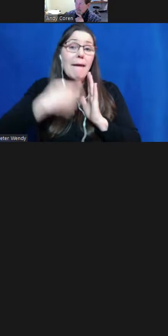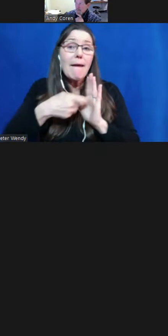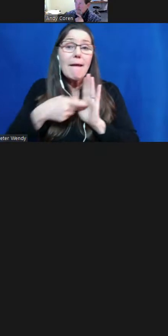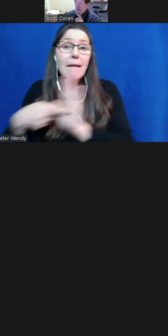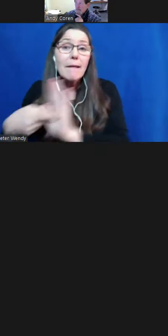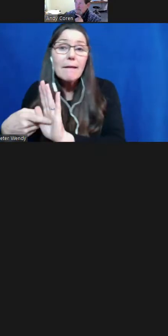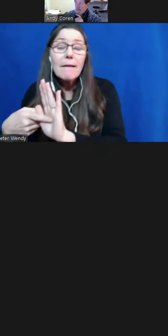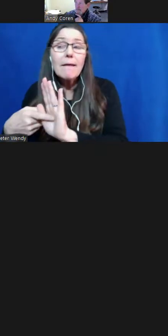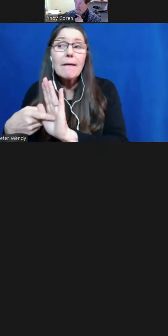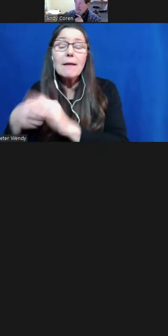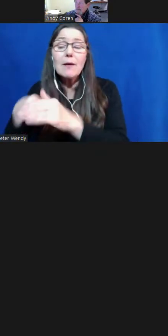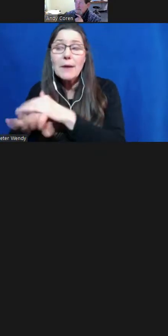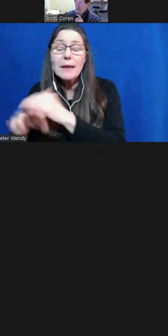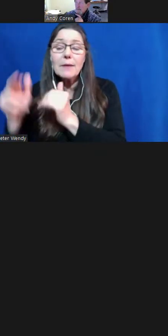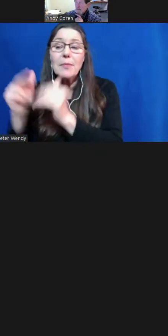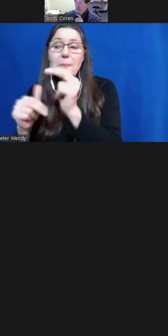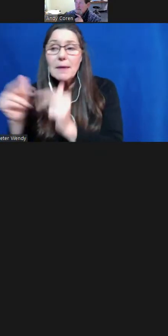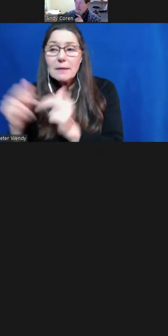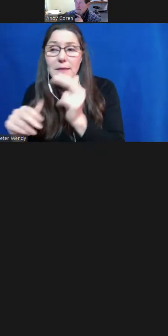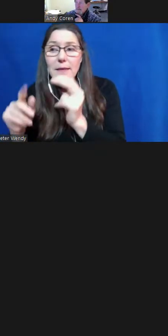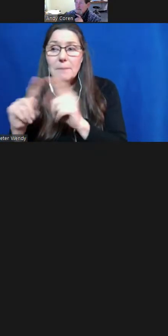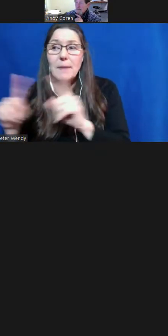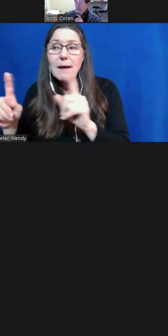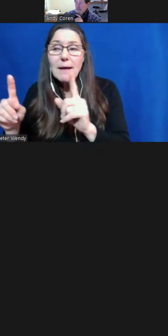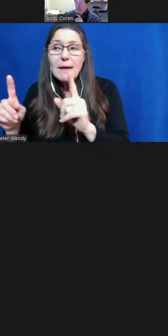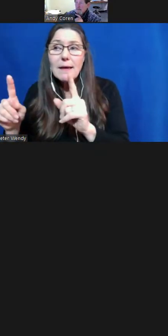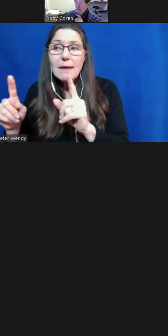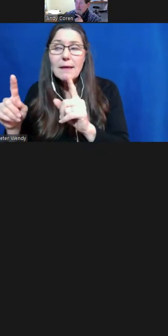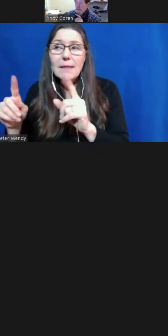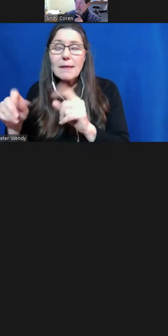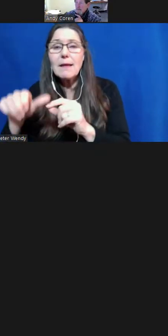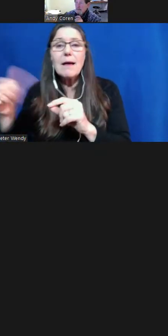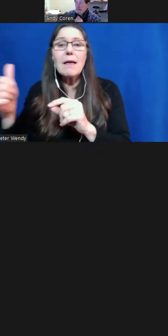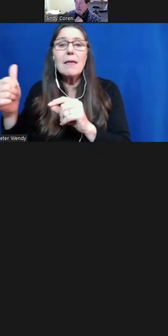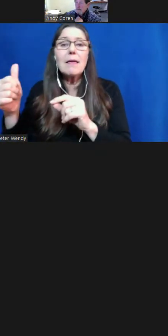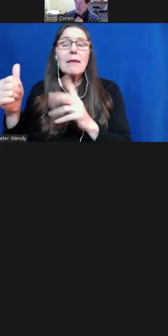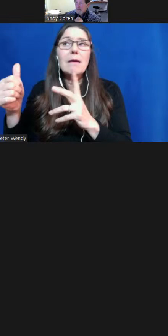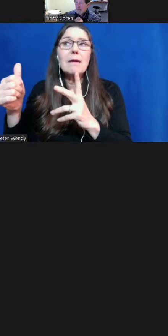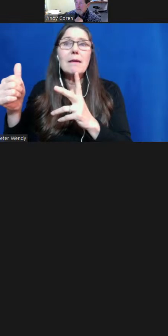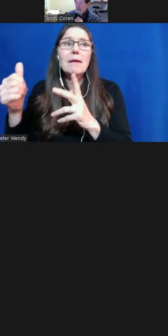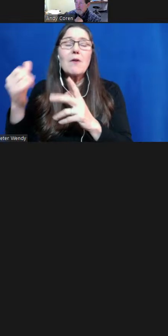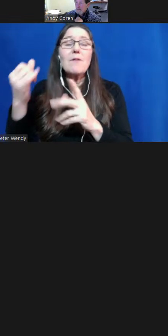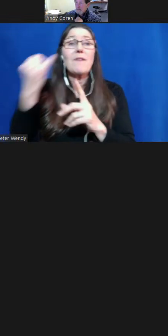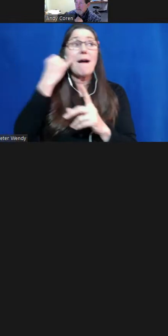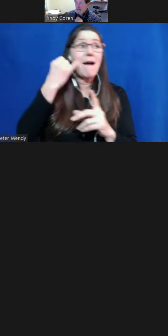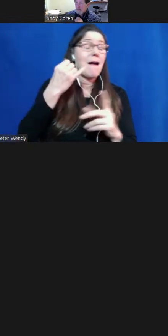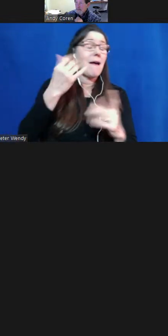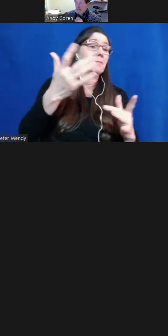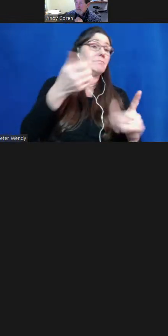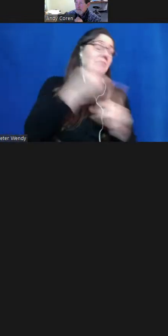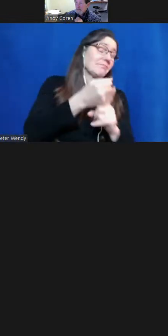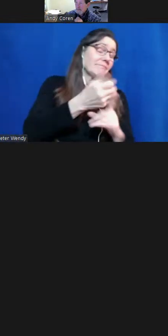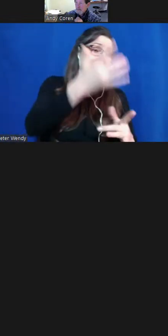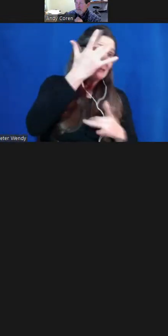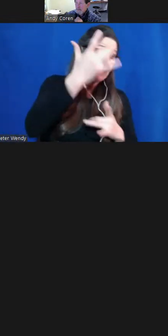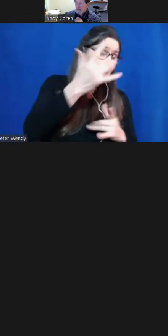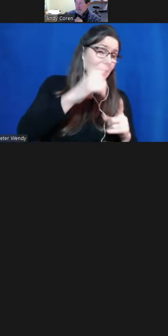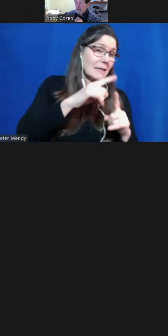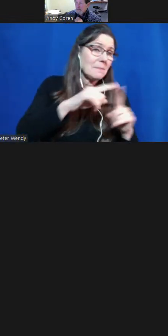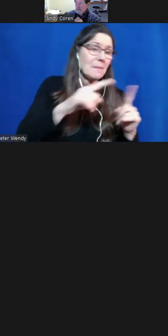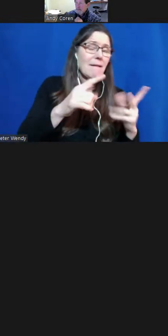case, then there's no way for the system to know it and be useful in a contact tracing